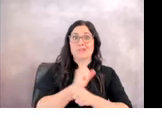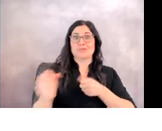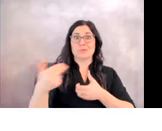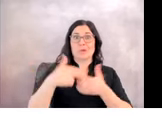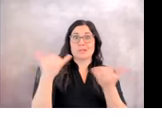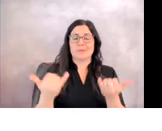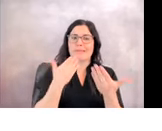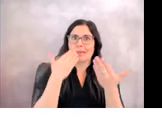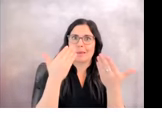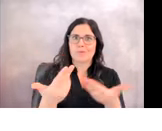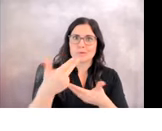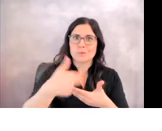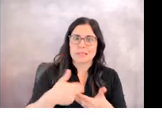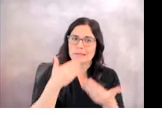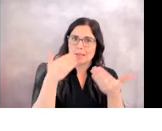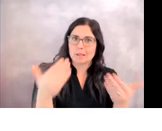attended. And